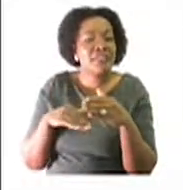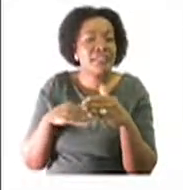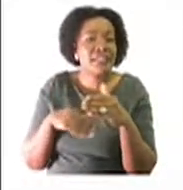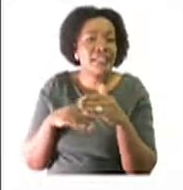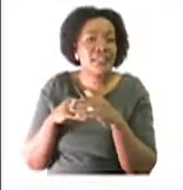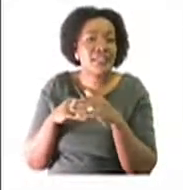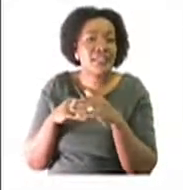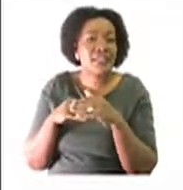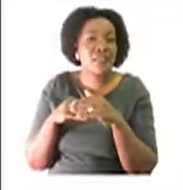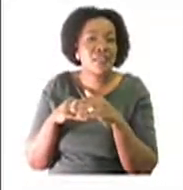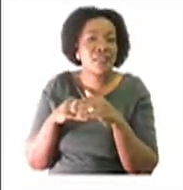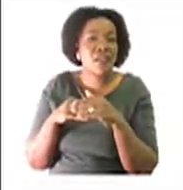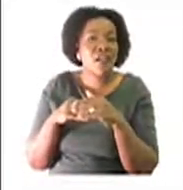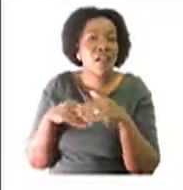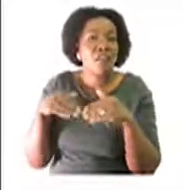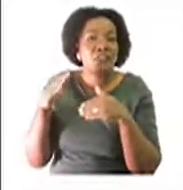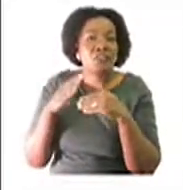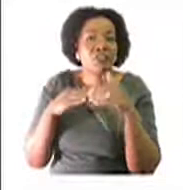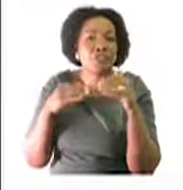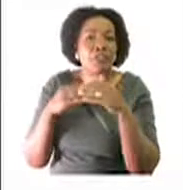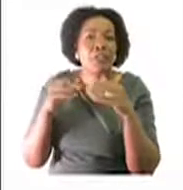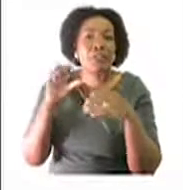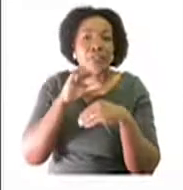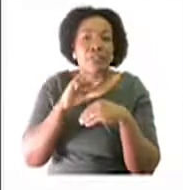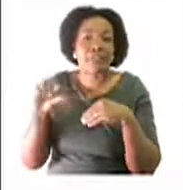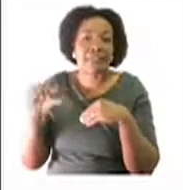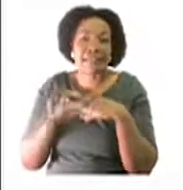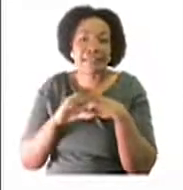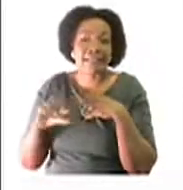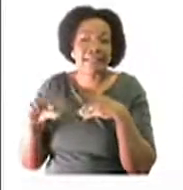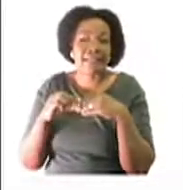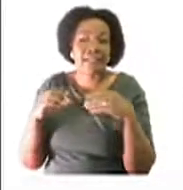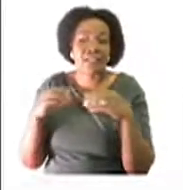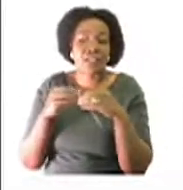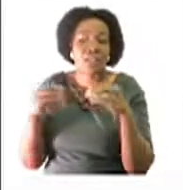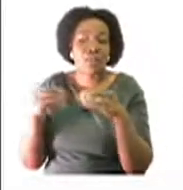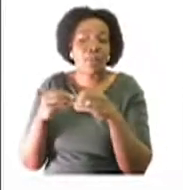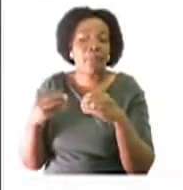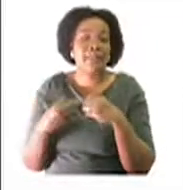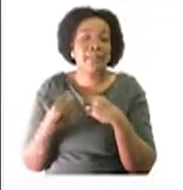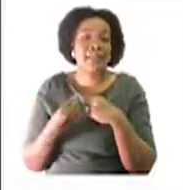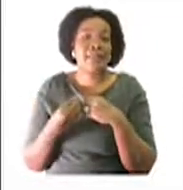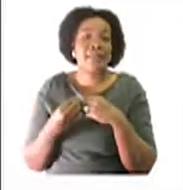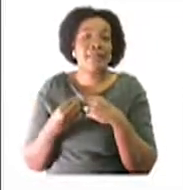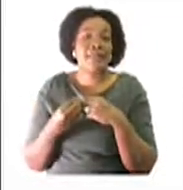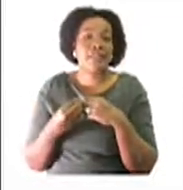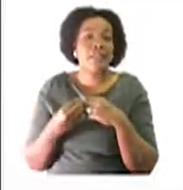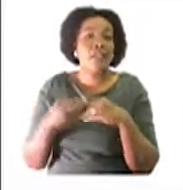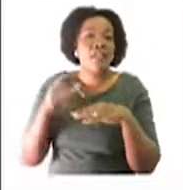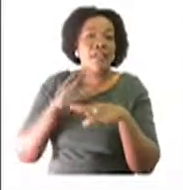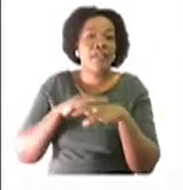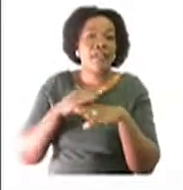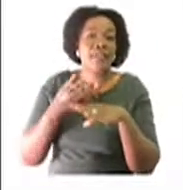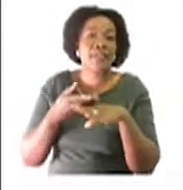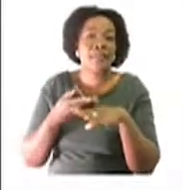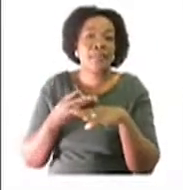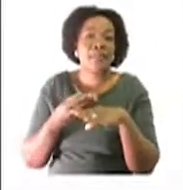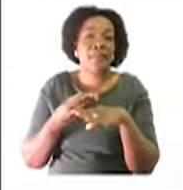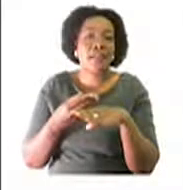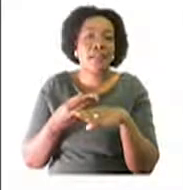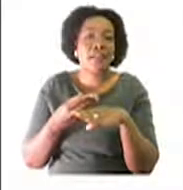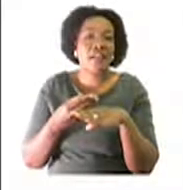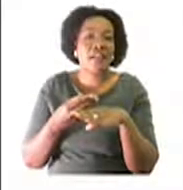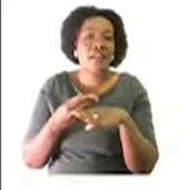build own sentences with the modal words that you are given. For example, I can